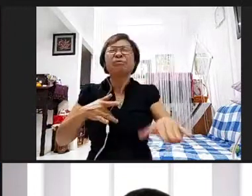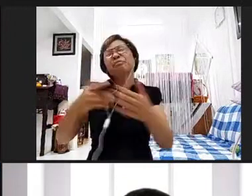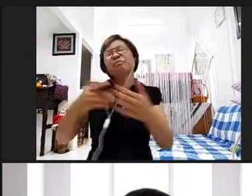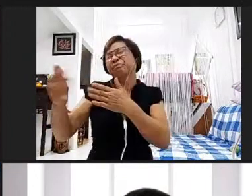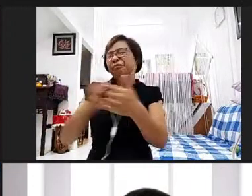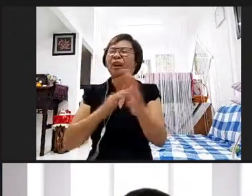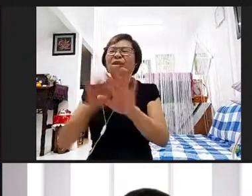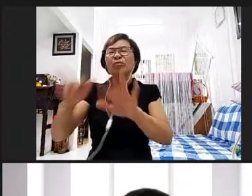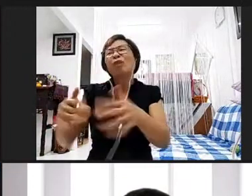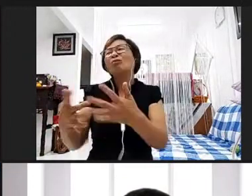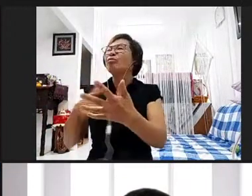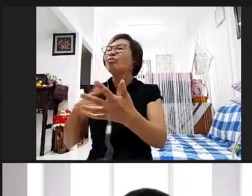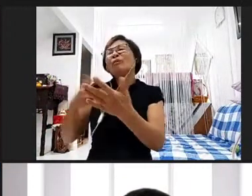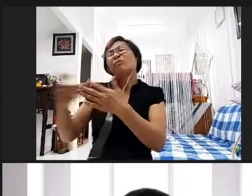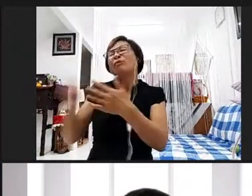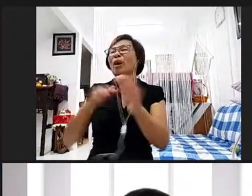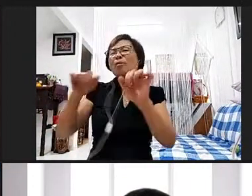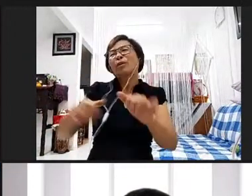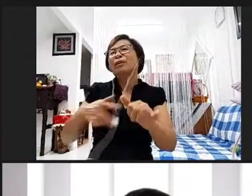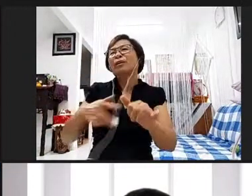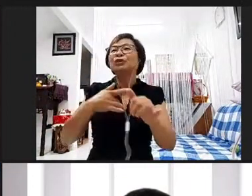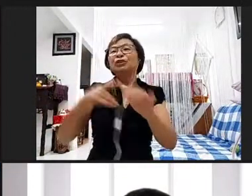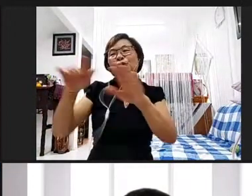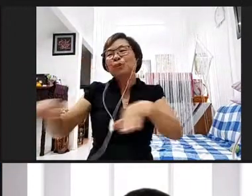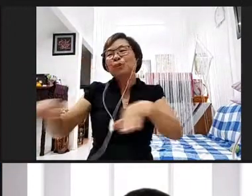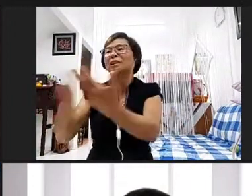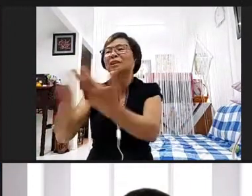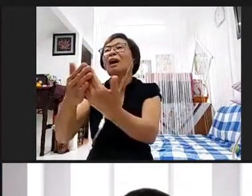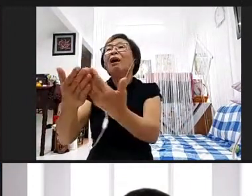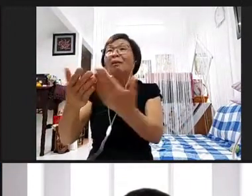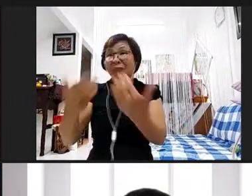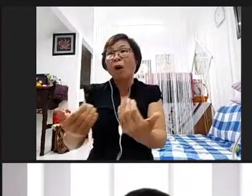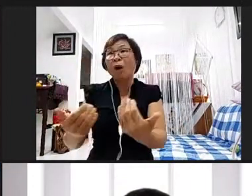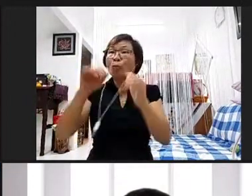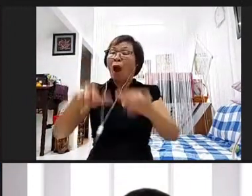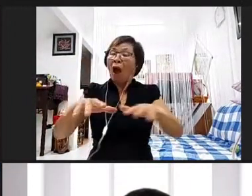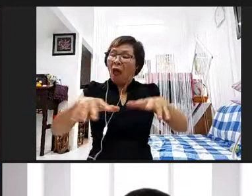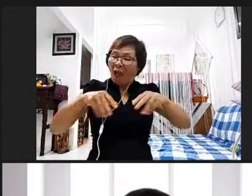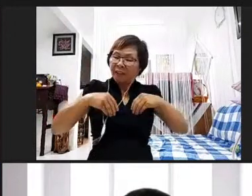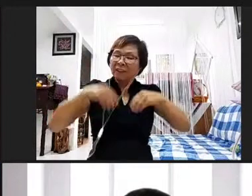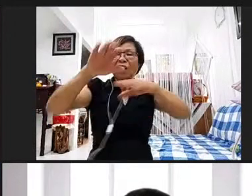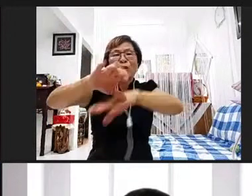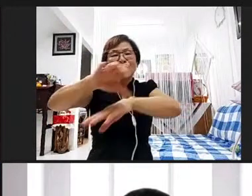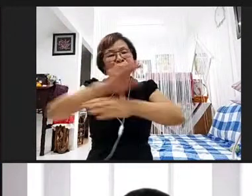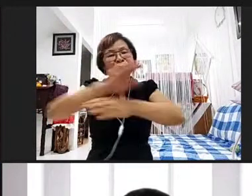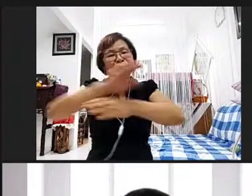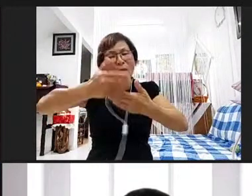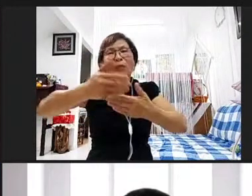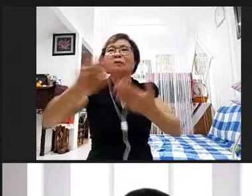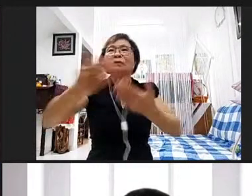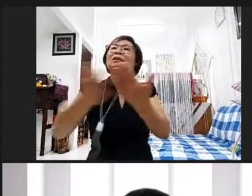and they are so adaptable now to social media and the computer, they have an outlet.